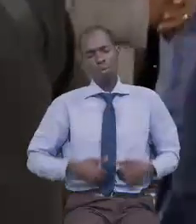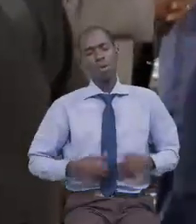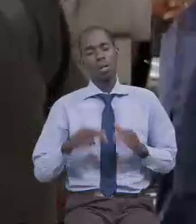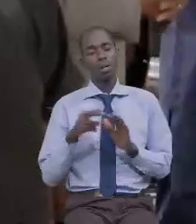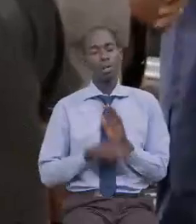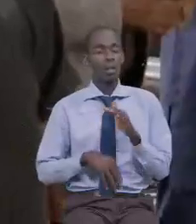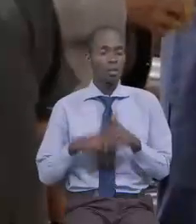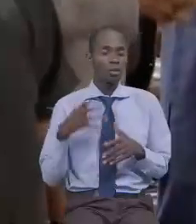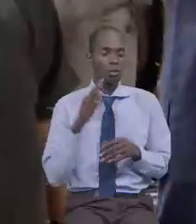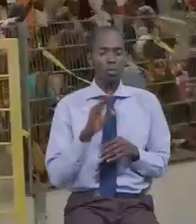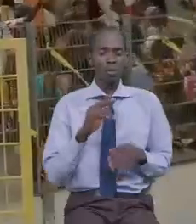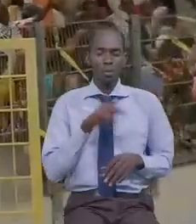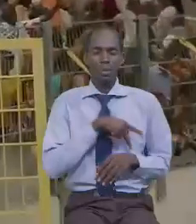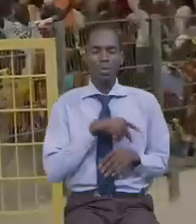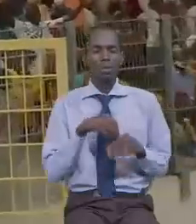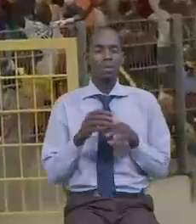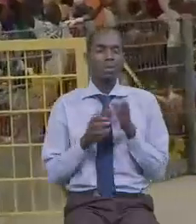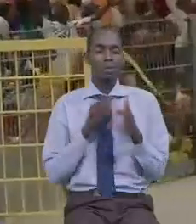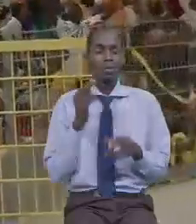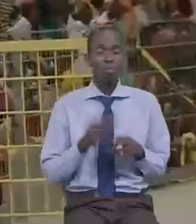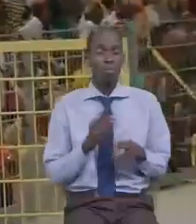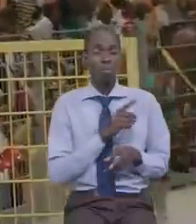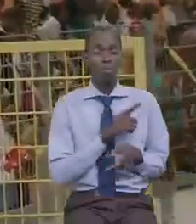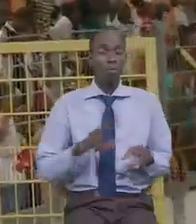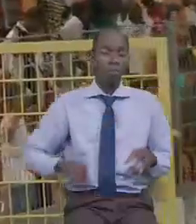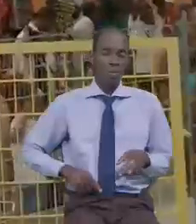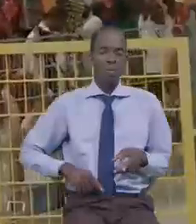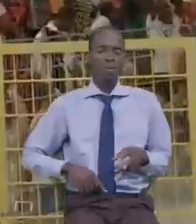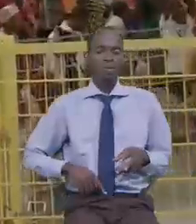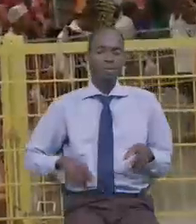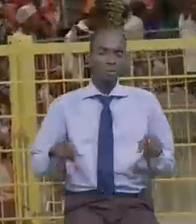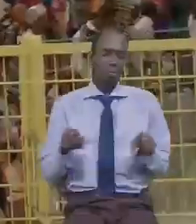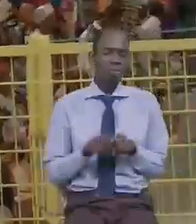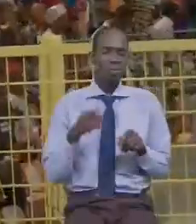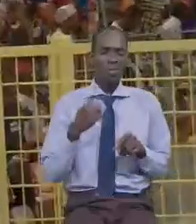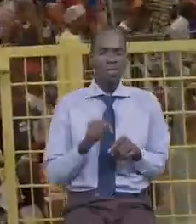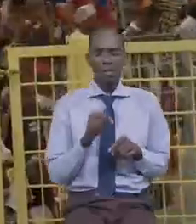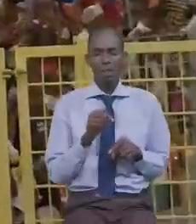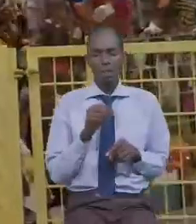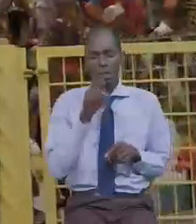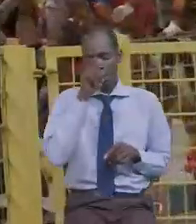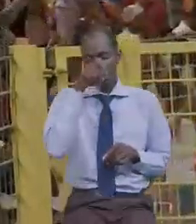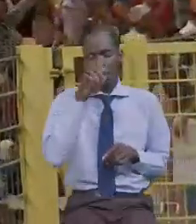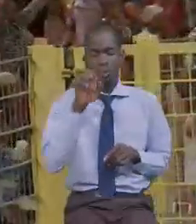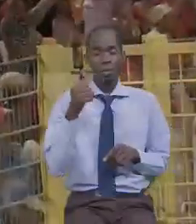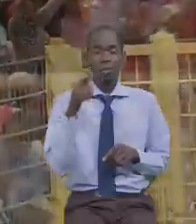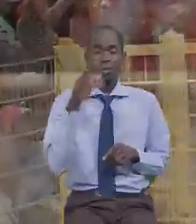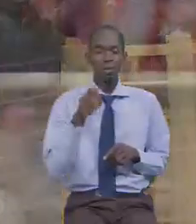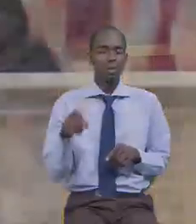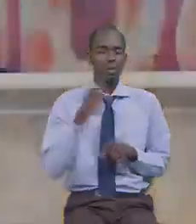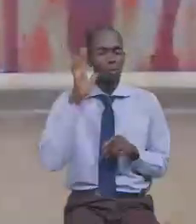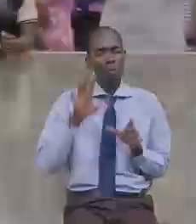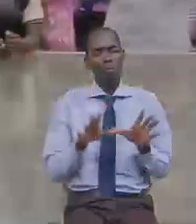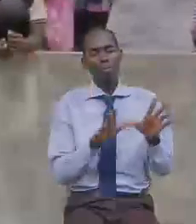their personality. Lord, like the eagles, they will mount up in Jesus'